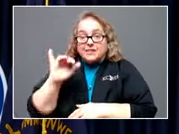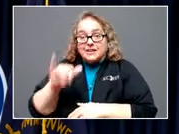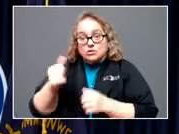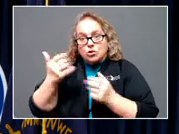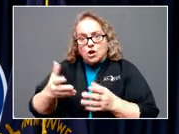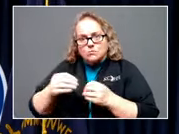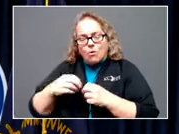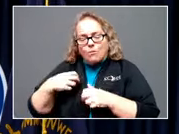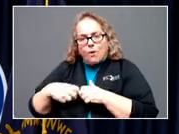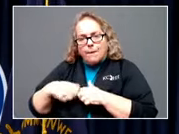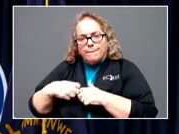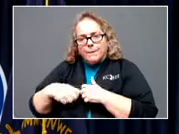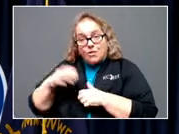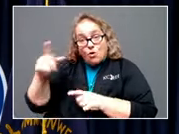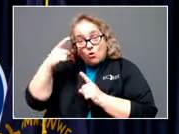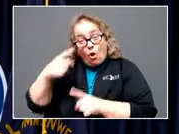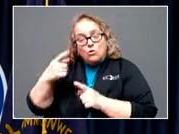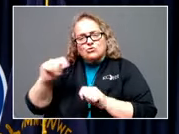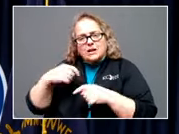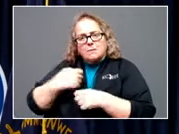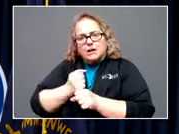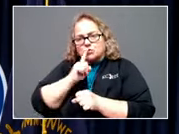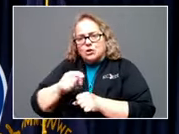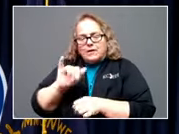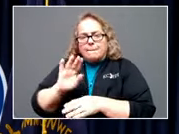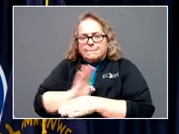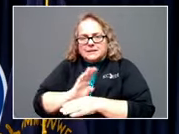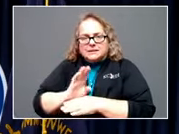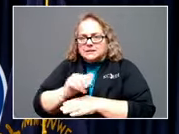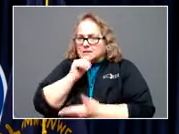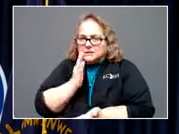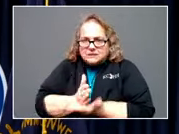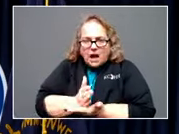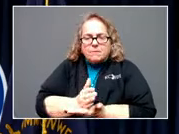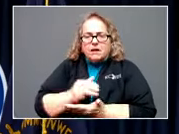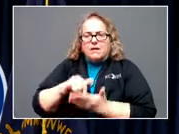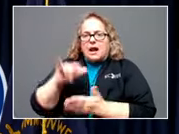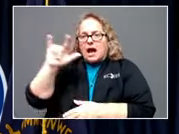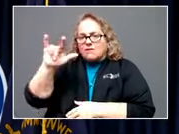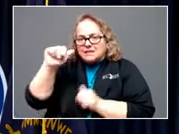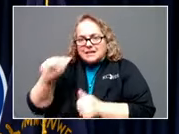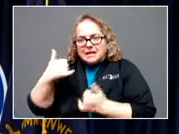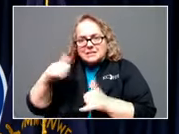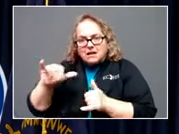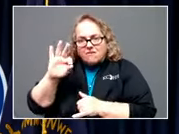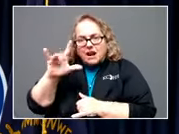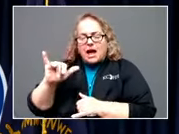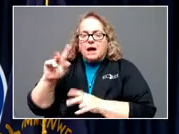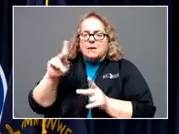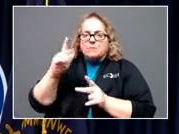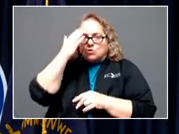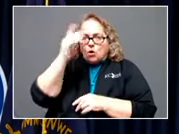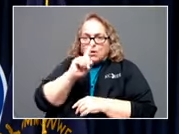make sure that business didn't come to a halt, that airlines could still fly, that people could get where they needed to go, and other businesses could operate.